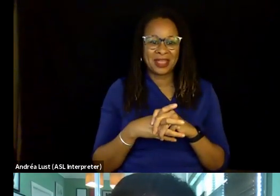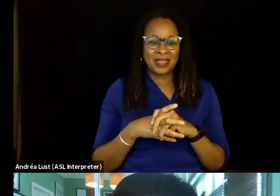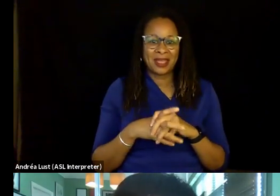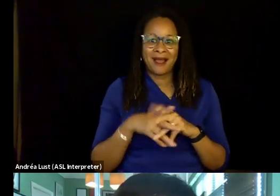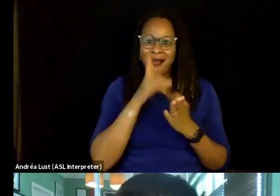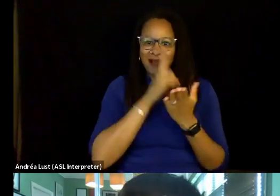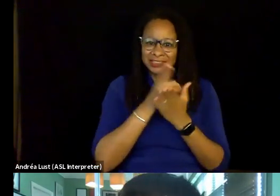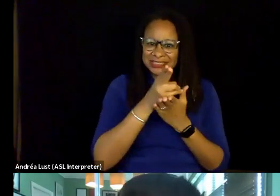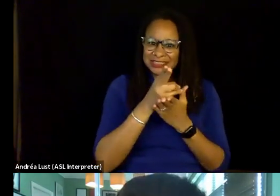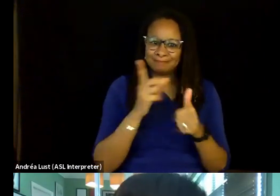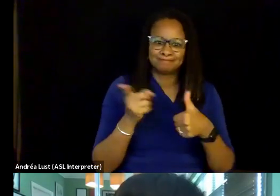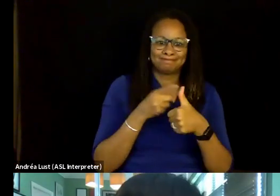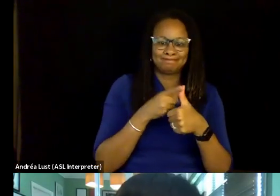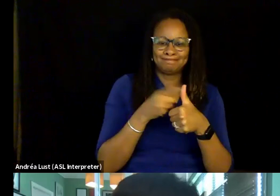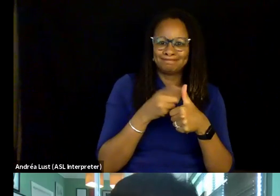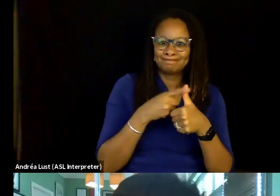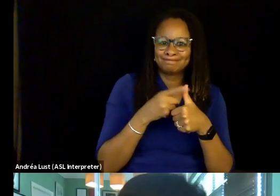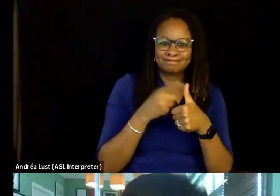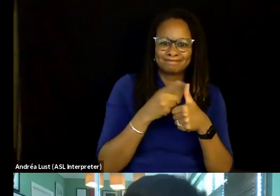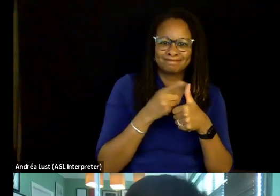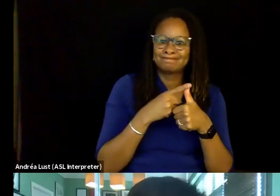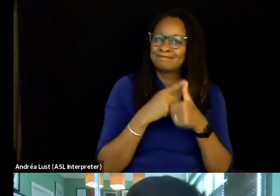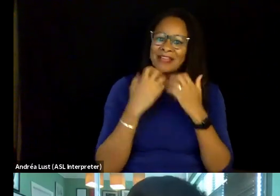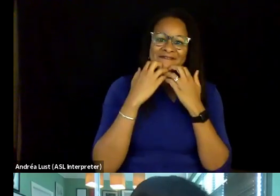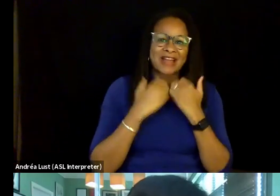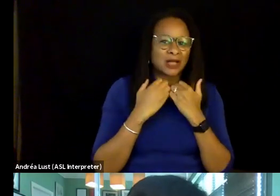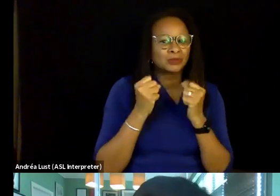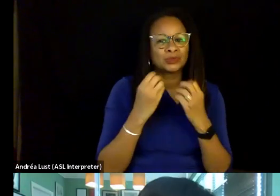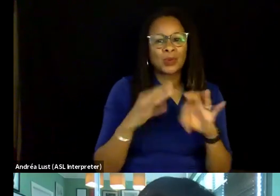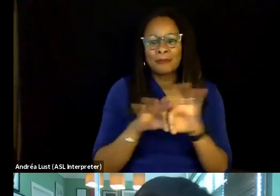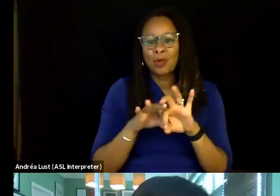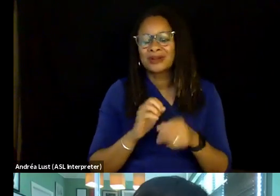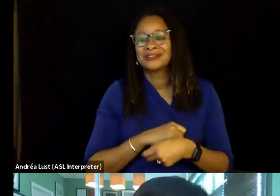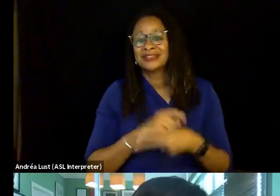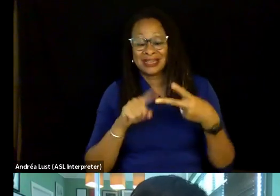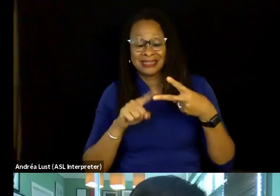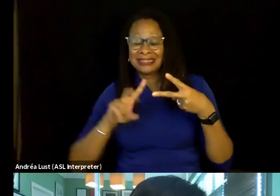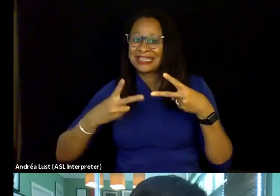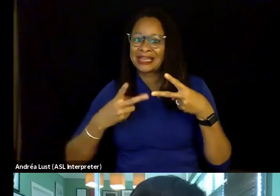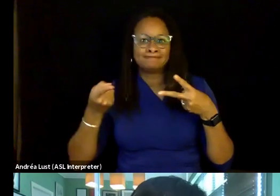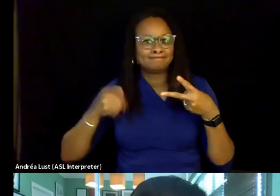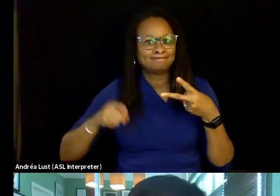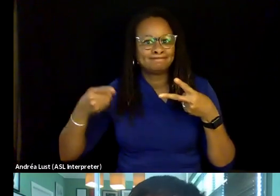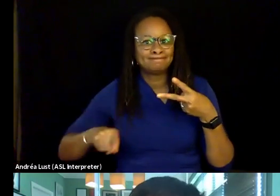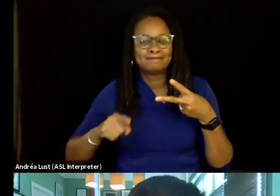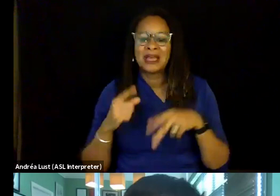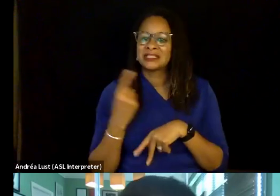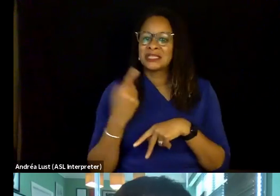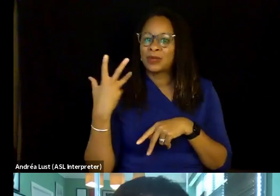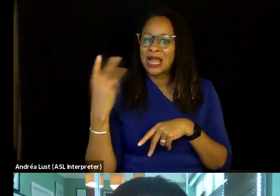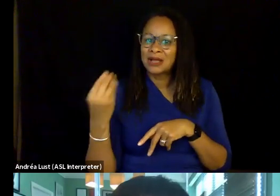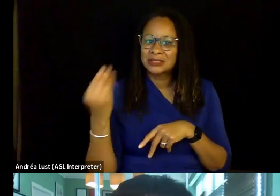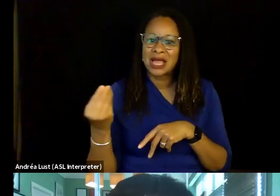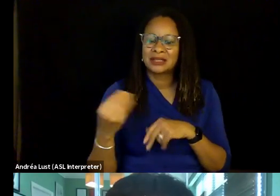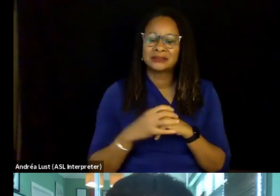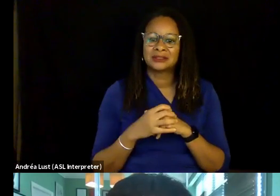honesty, that's the first, because the values are incredibly important. And then the second was the conditions. I wanted somebody outside of Rappler. I would have